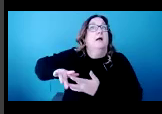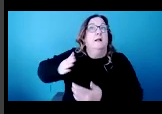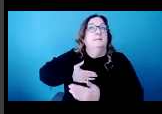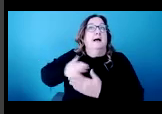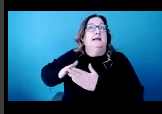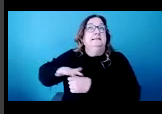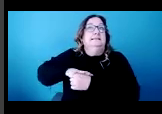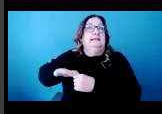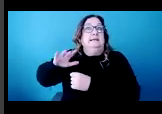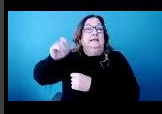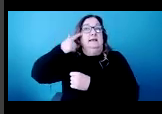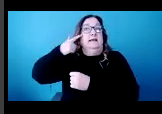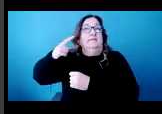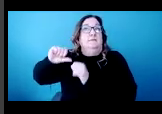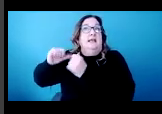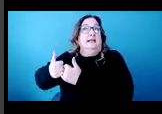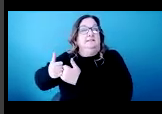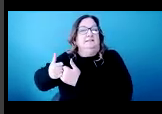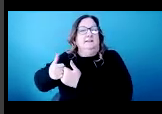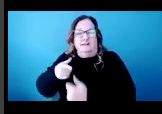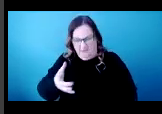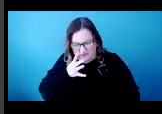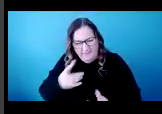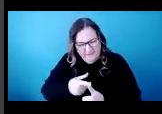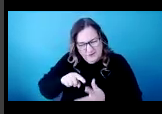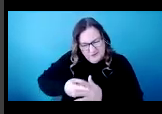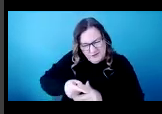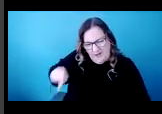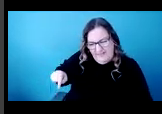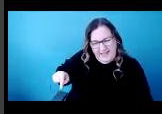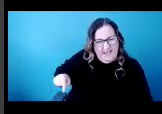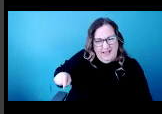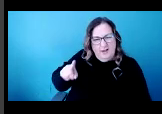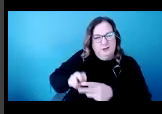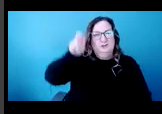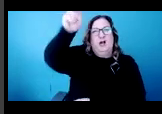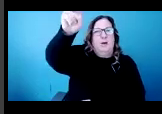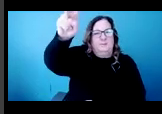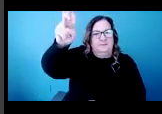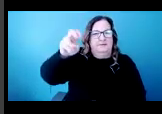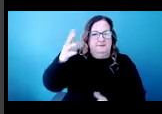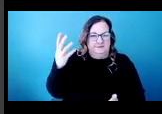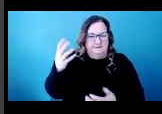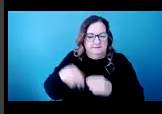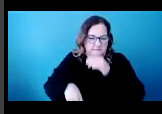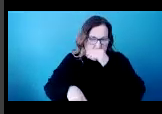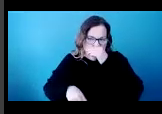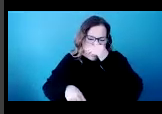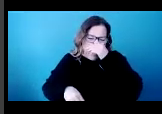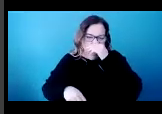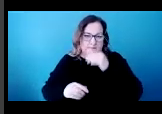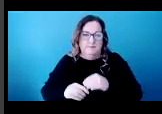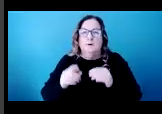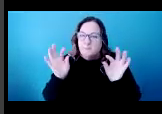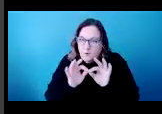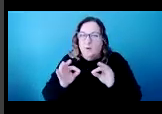resolved, then they're going to be like, well, that's being a bit dramatic, and throw it out, right? So make sure